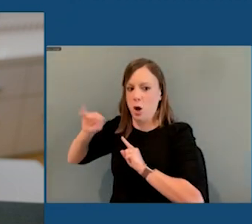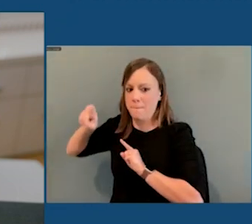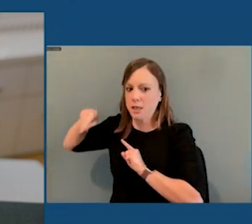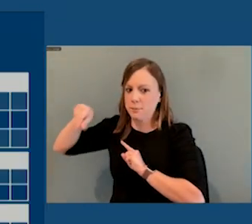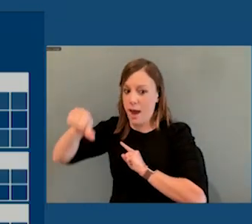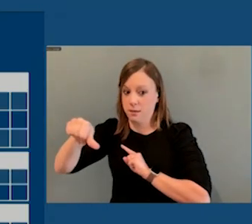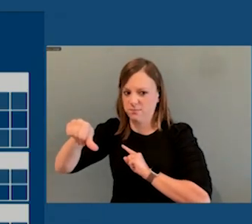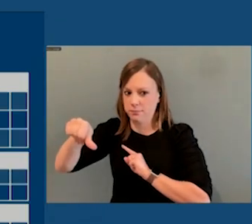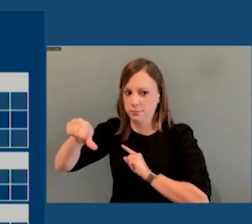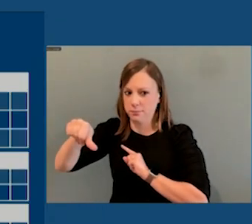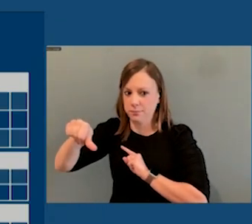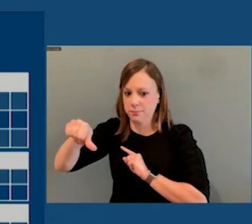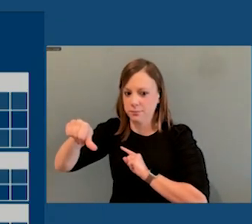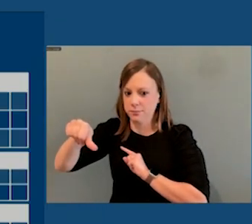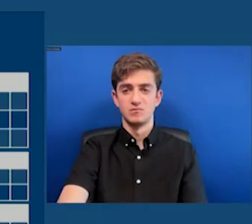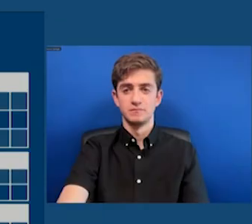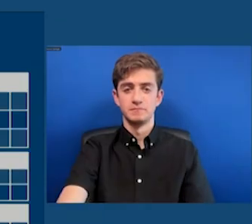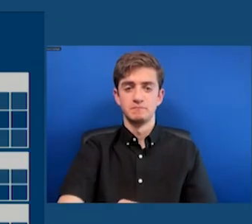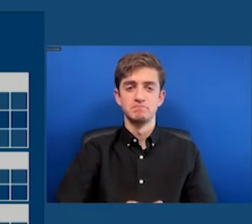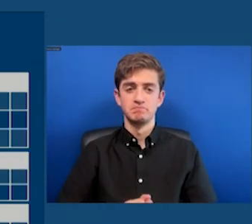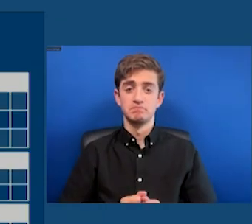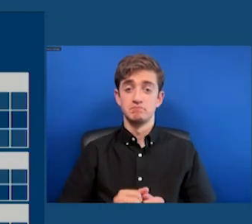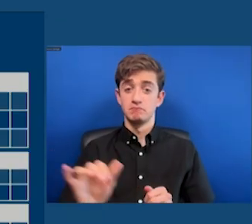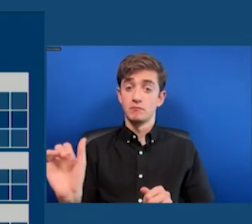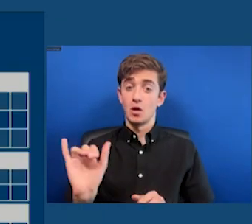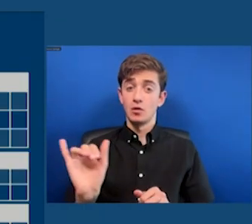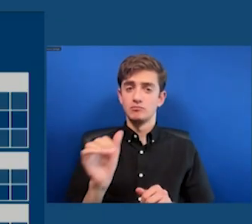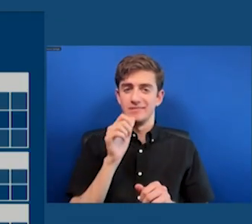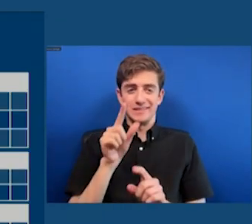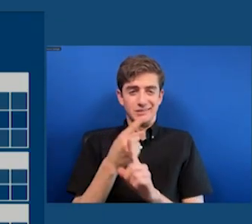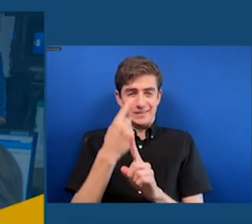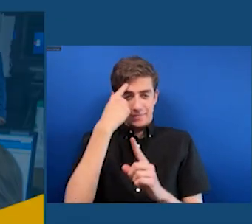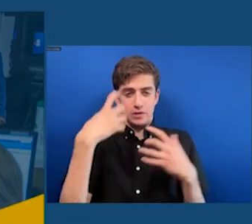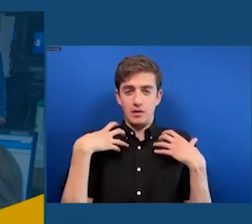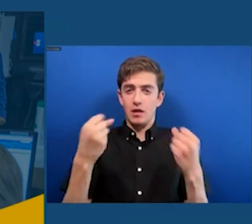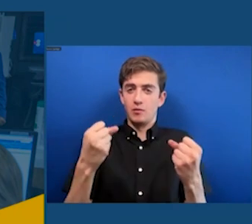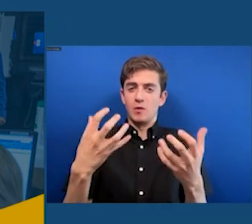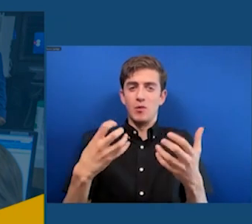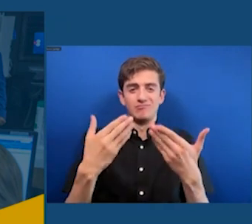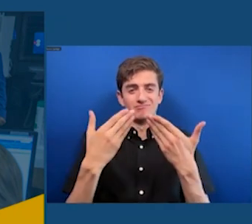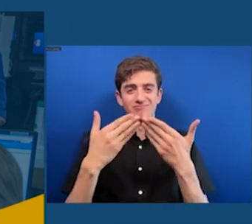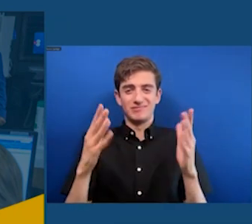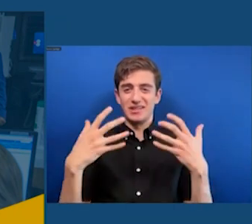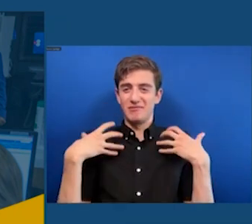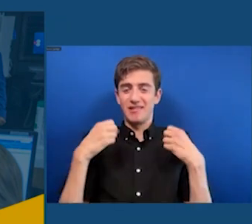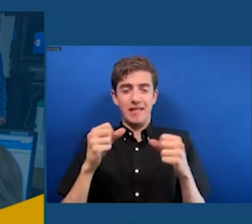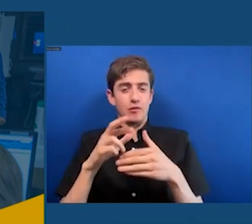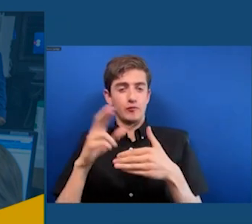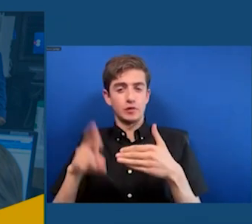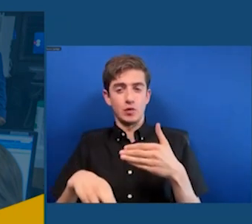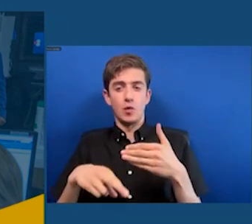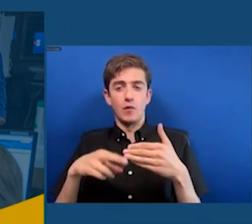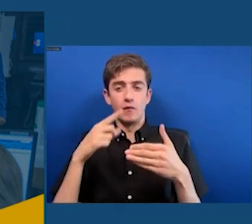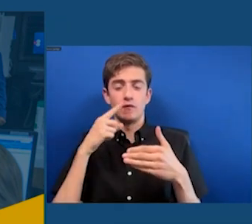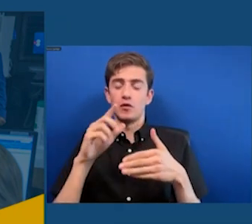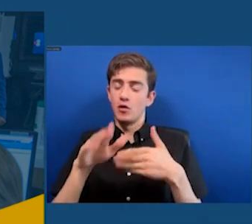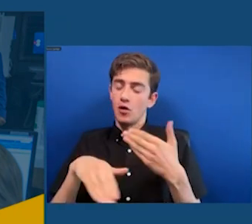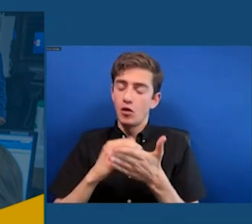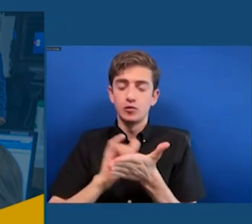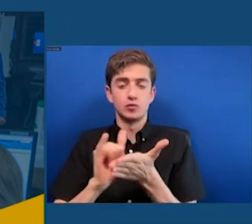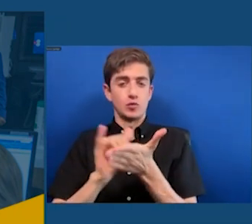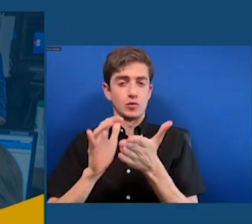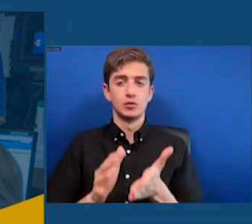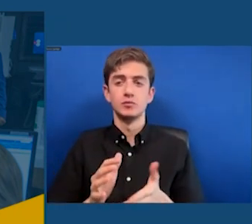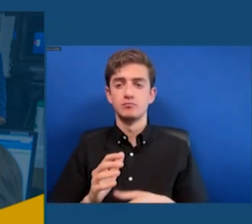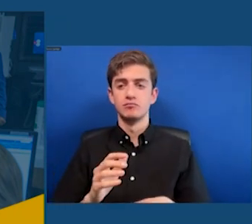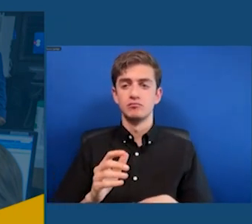improving overall health outcomes for New Yorkers. First, we're taking action to reverse the disturbing trend